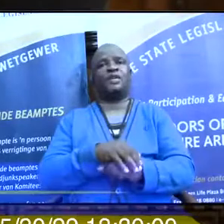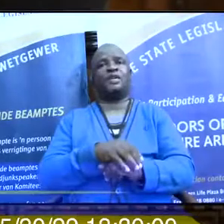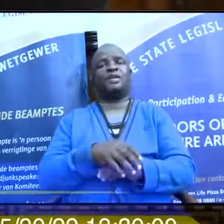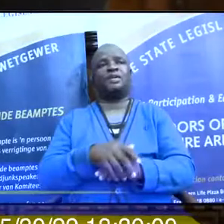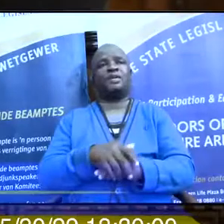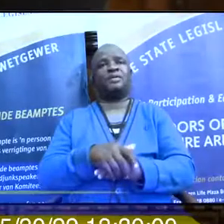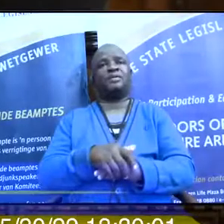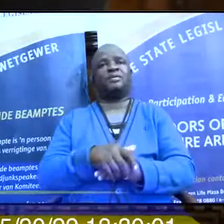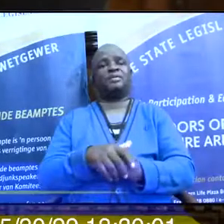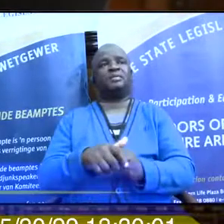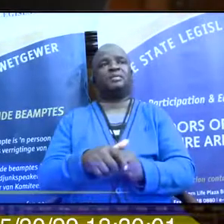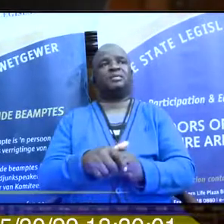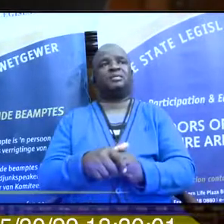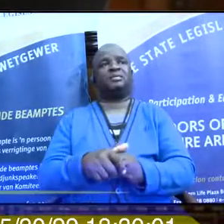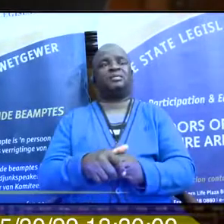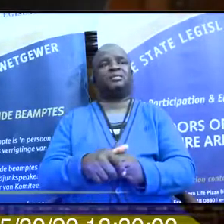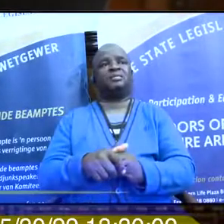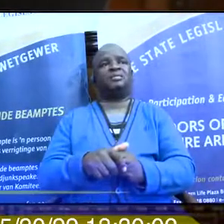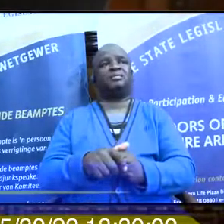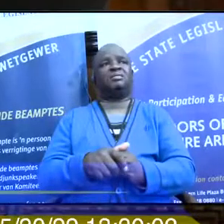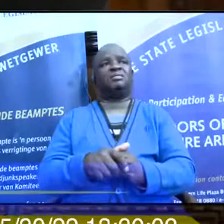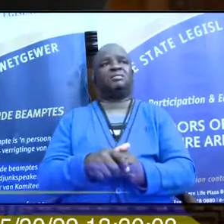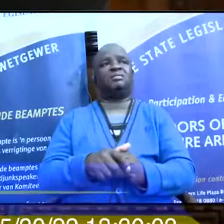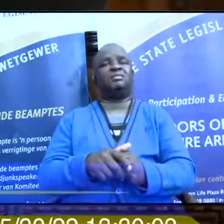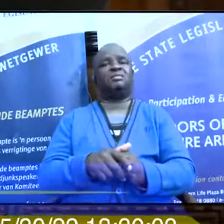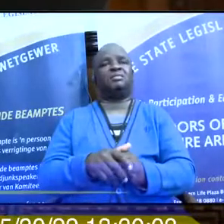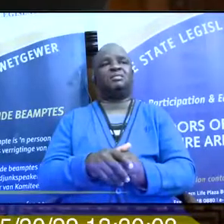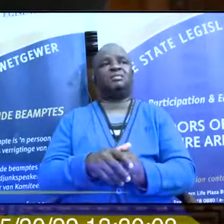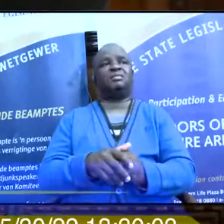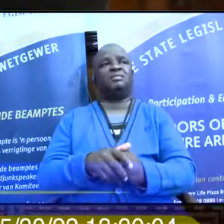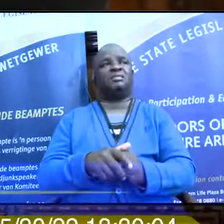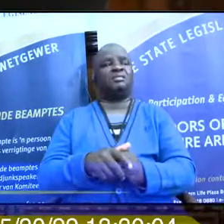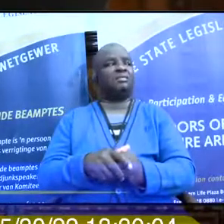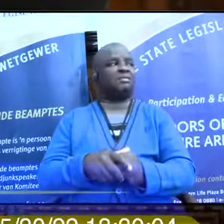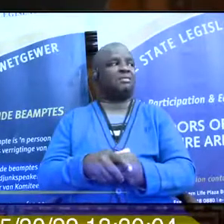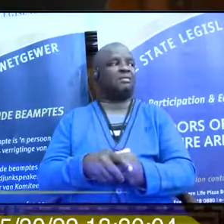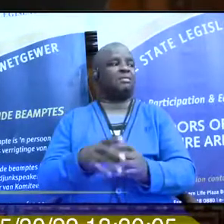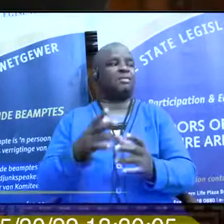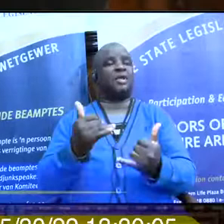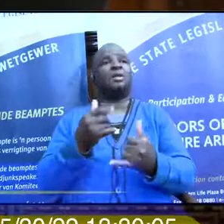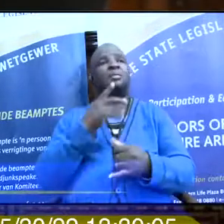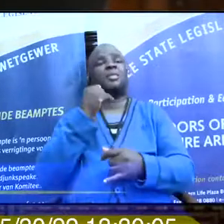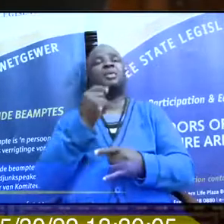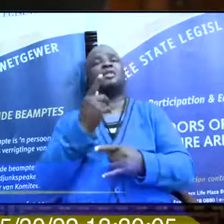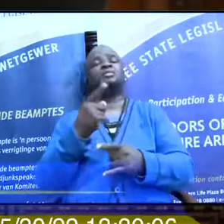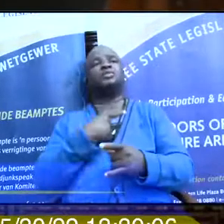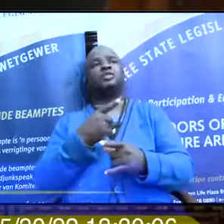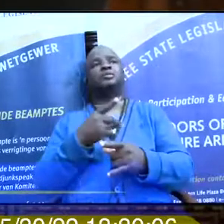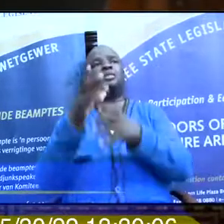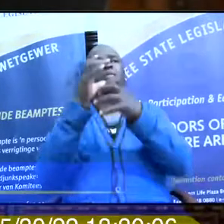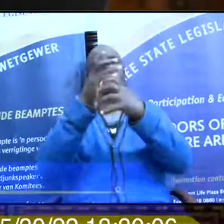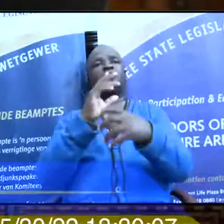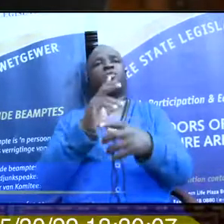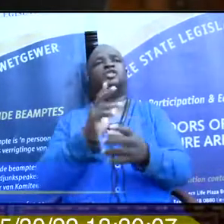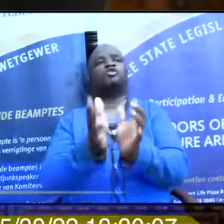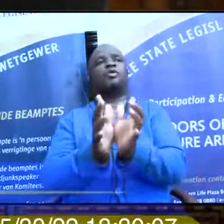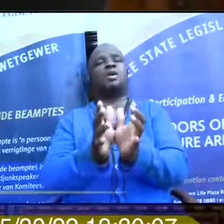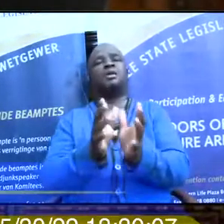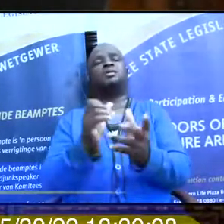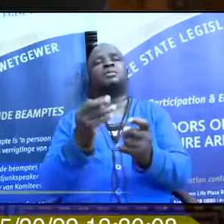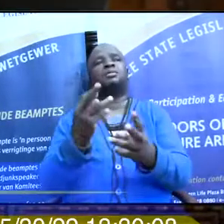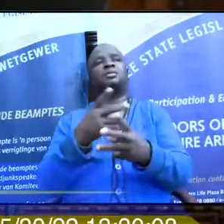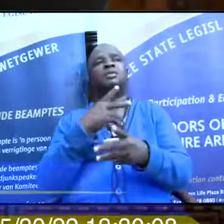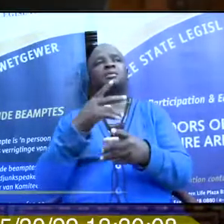a we don't have will not be having guys who will be playing soccer will not be having people who will be